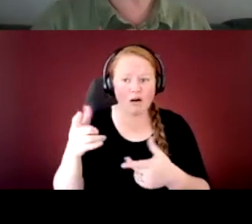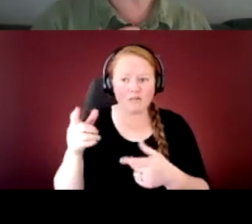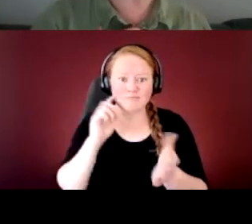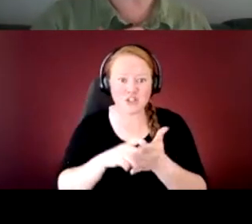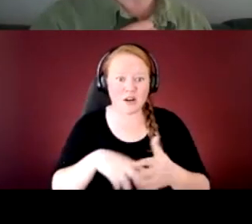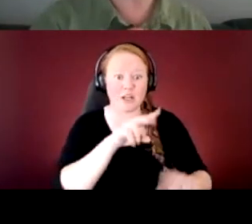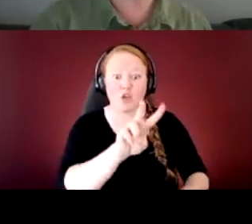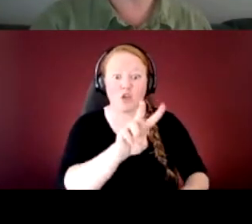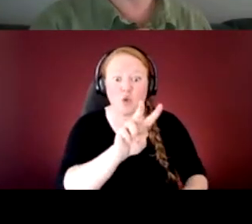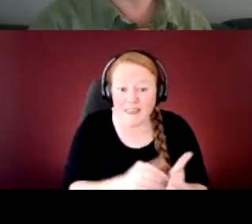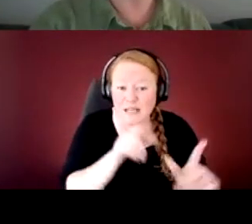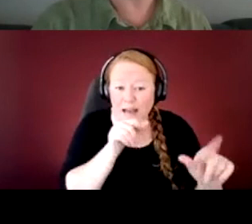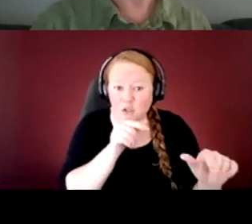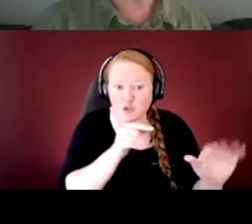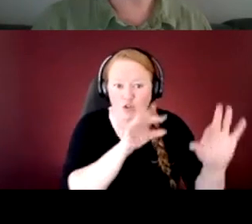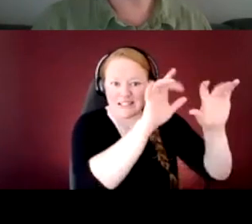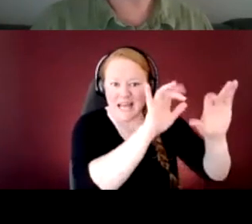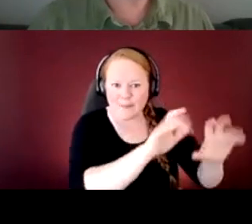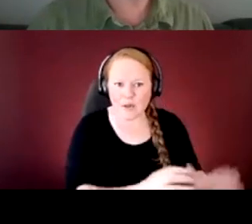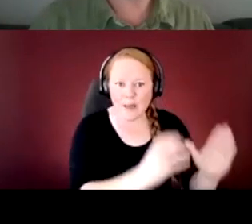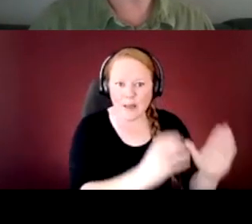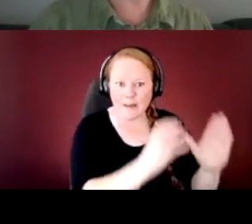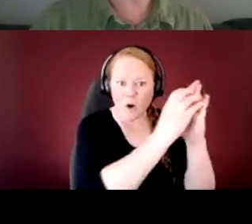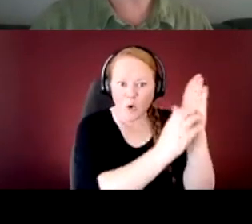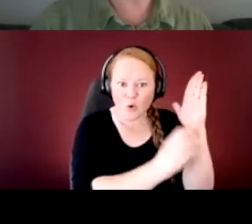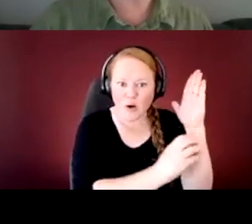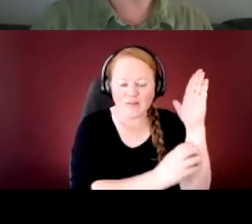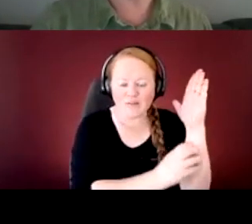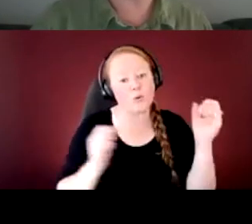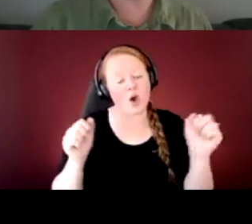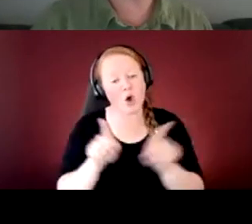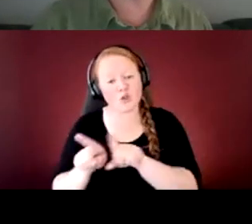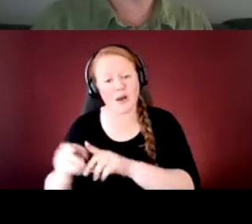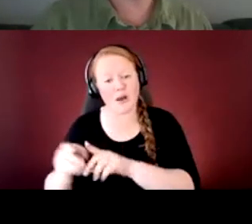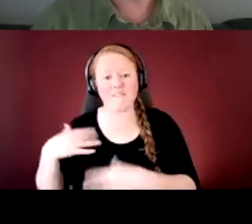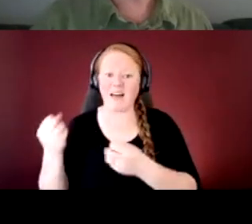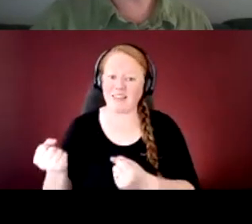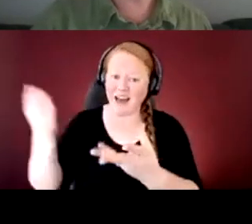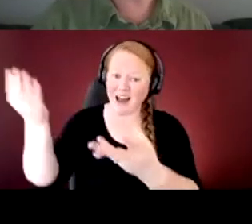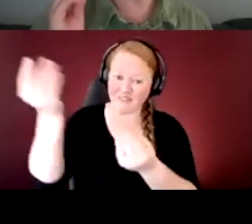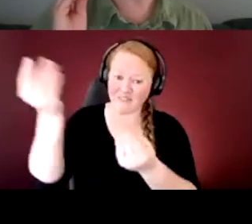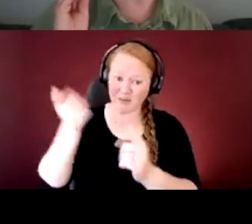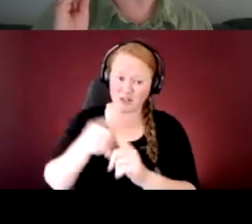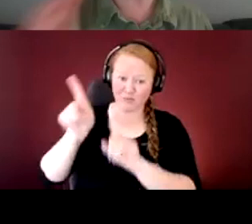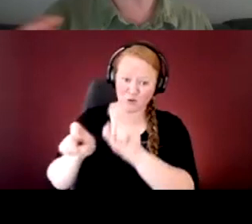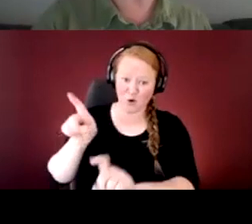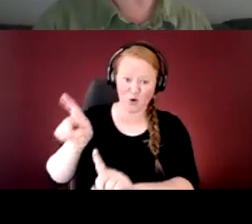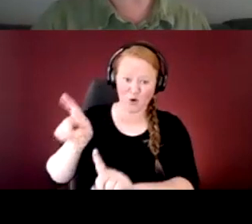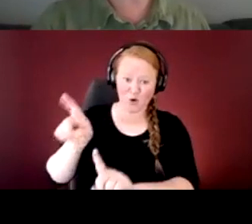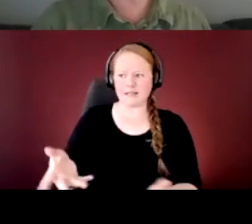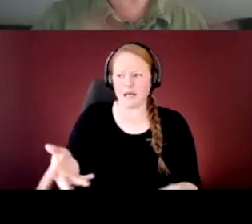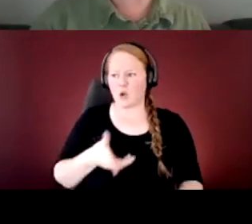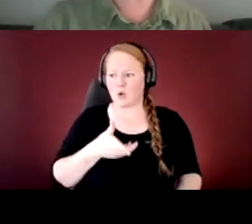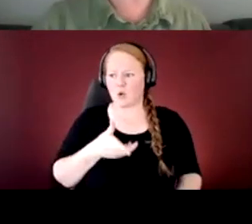answers that are typed up that are, paragraphs, that we've also got lots of information from these initial surveys about who we have, pretty good